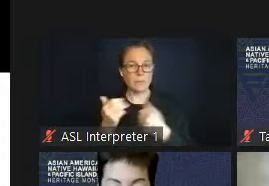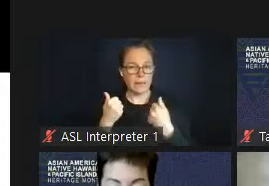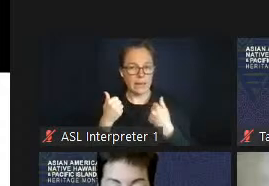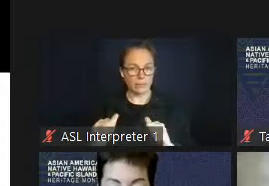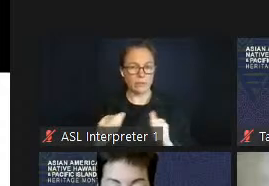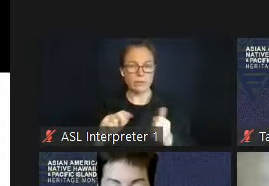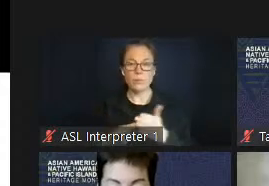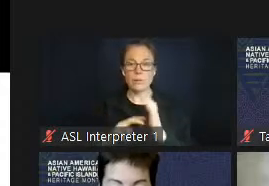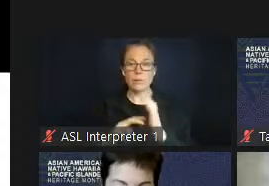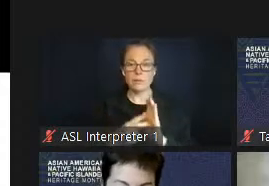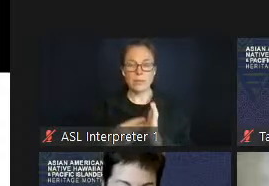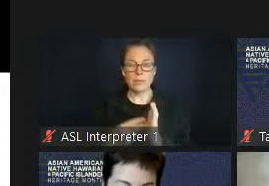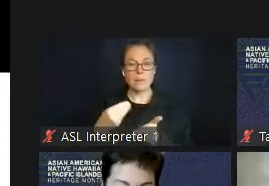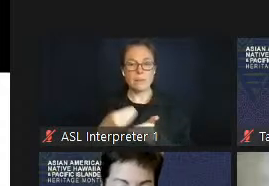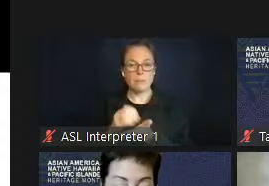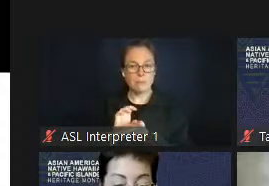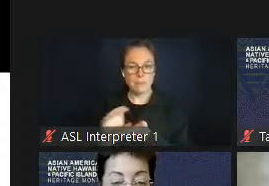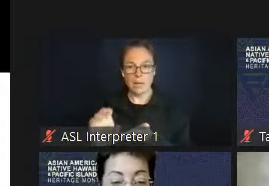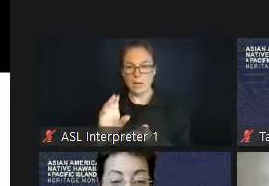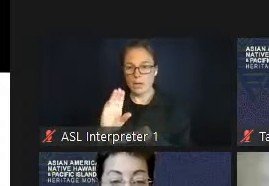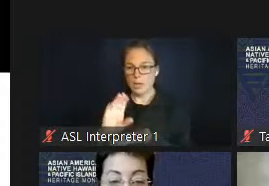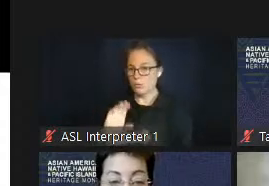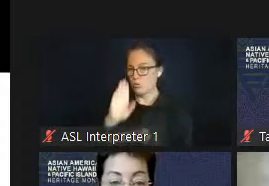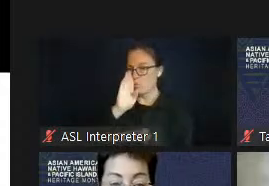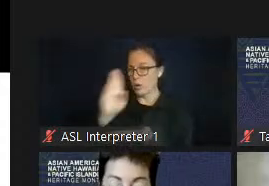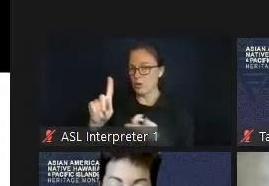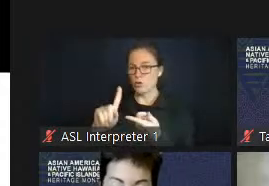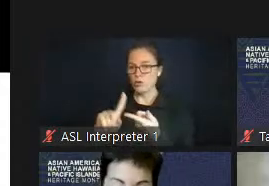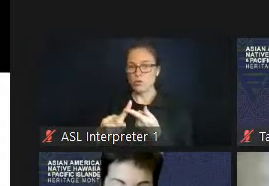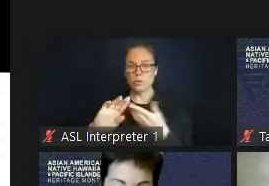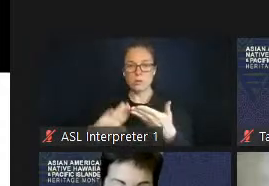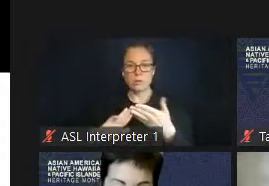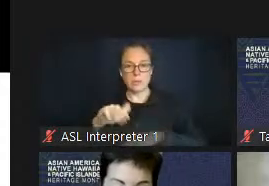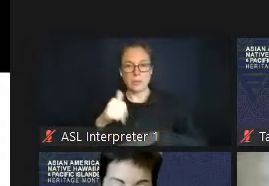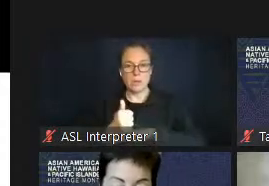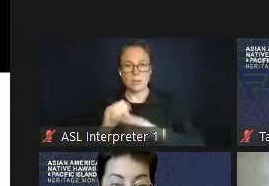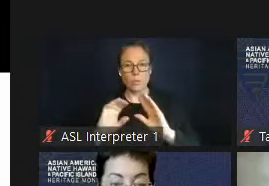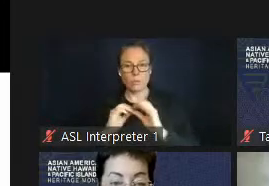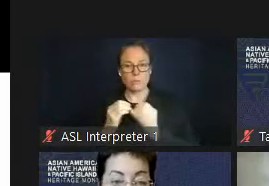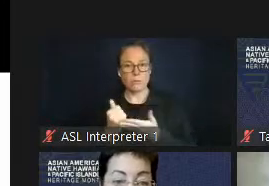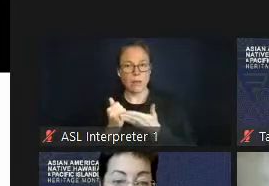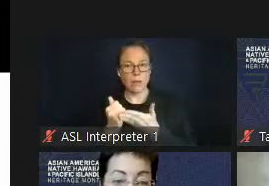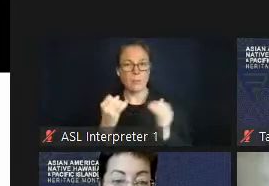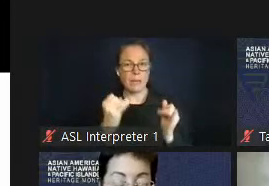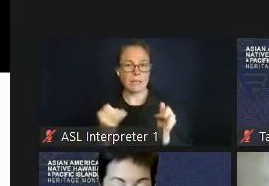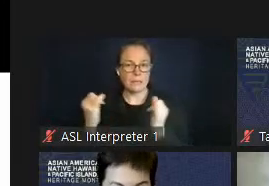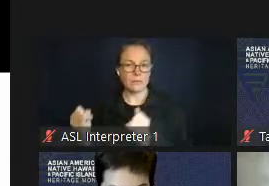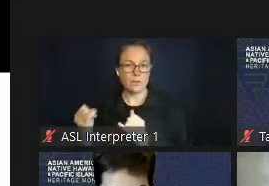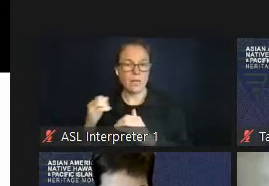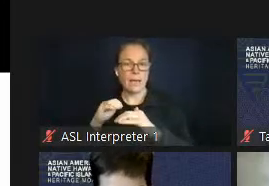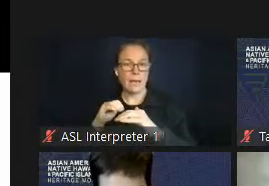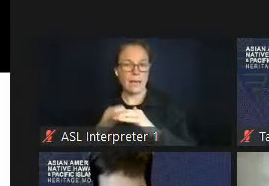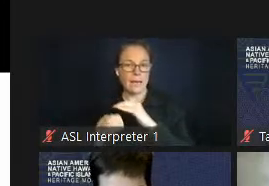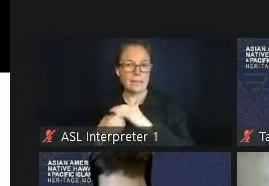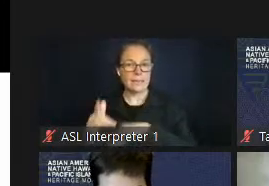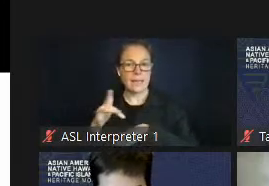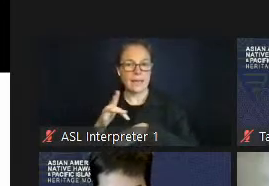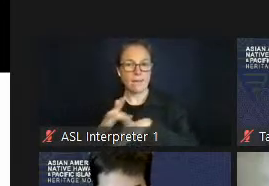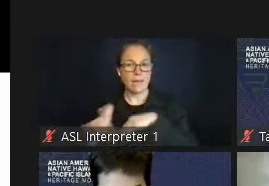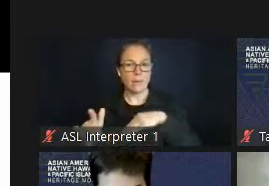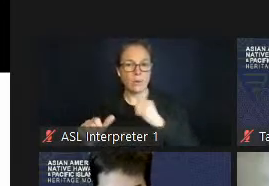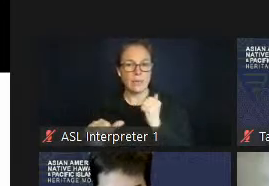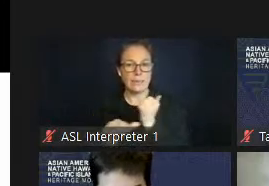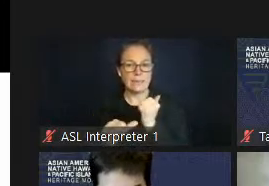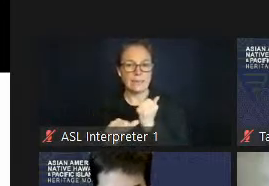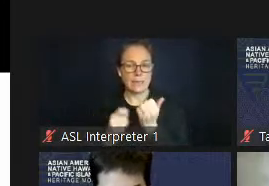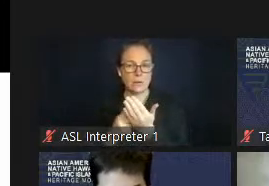funds directly to community-based organizations to help individuals access available assistance programs,